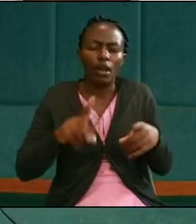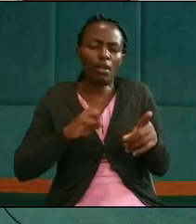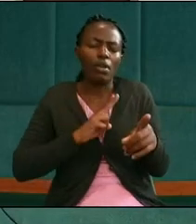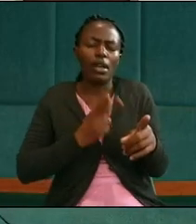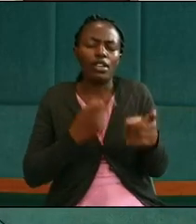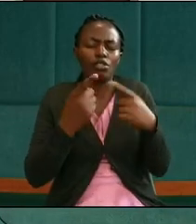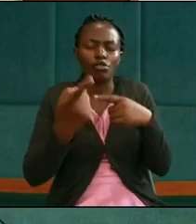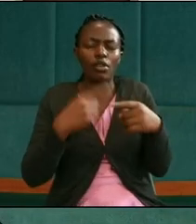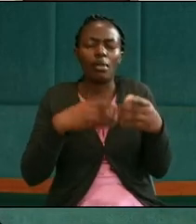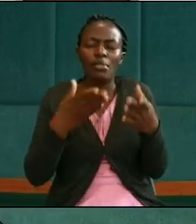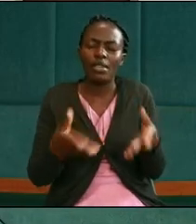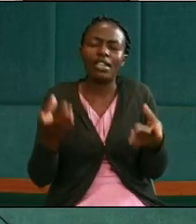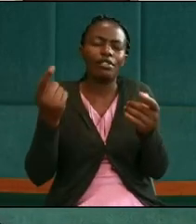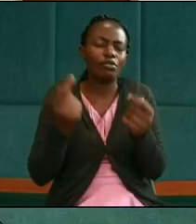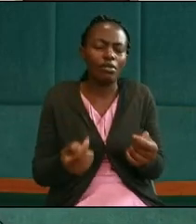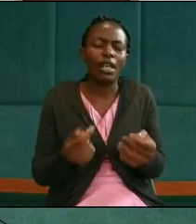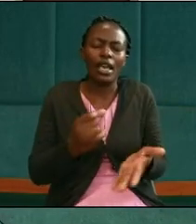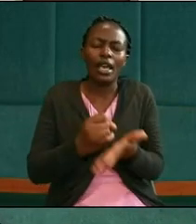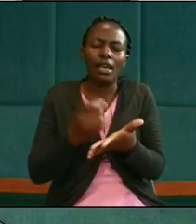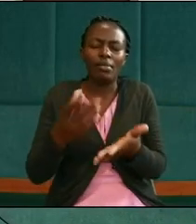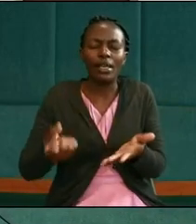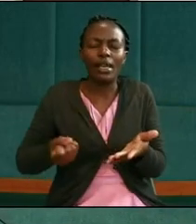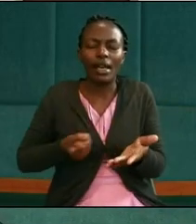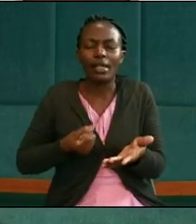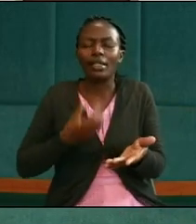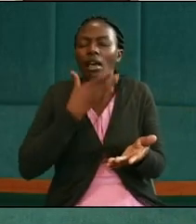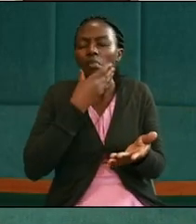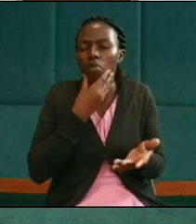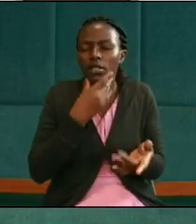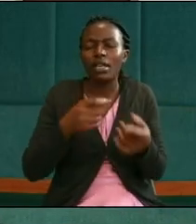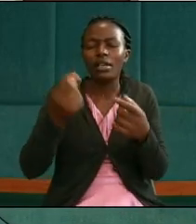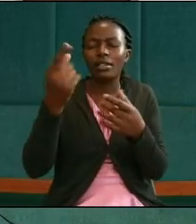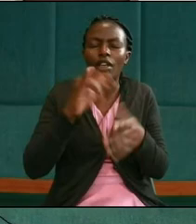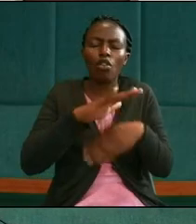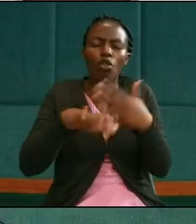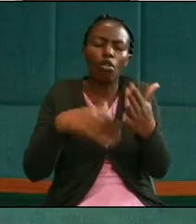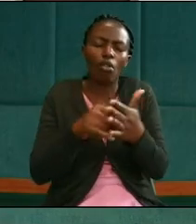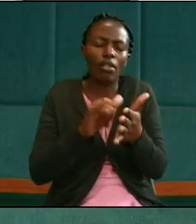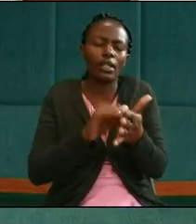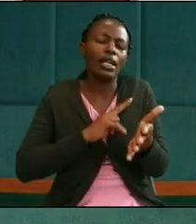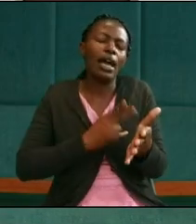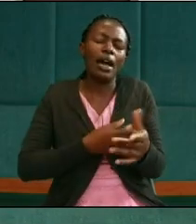today. Help the boys and girls understand what you've taught them, and help all of us